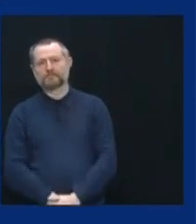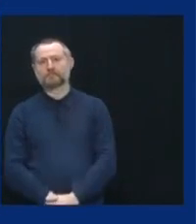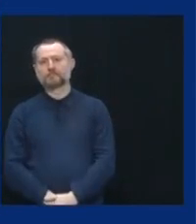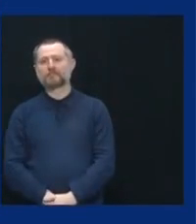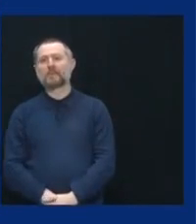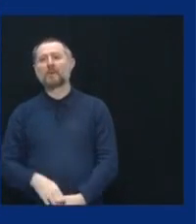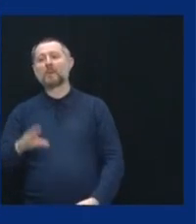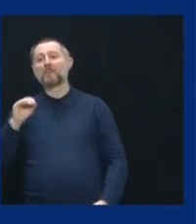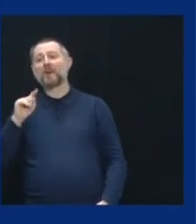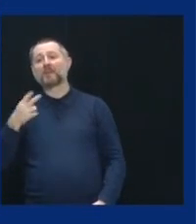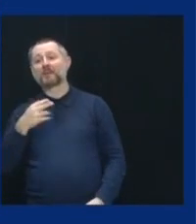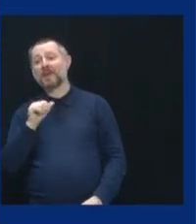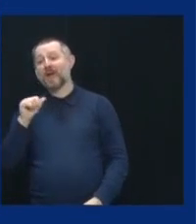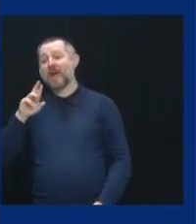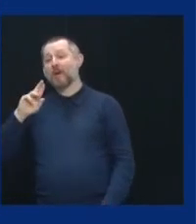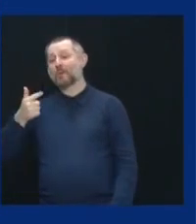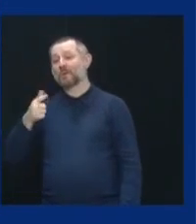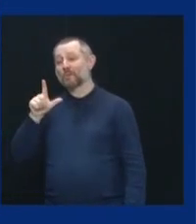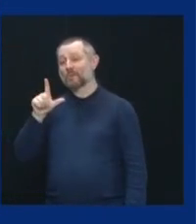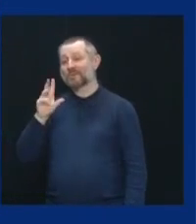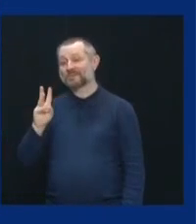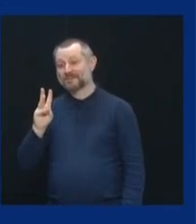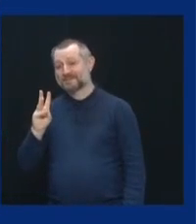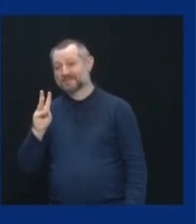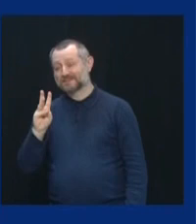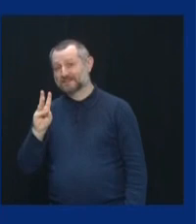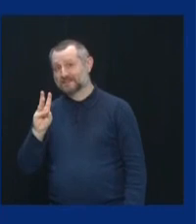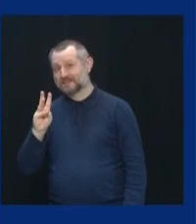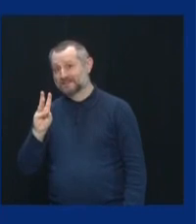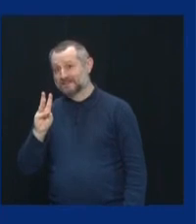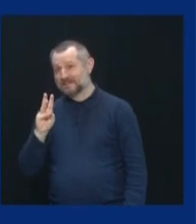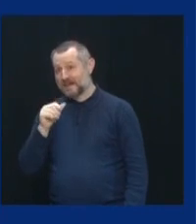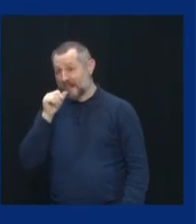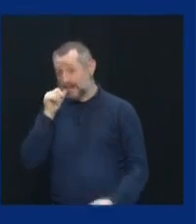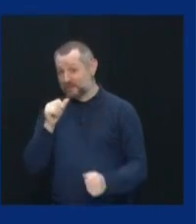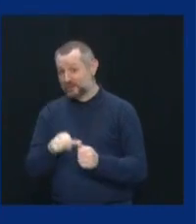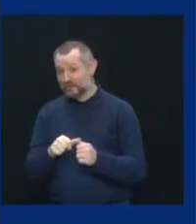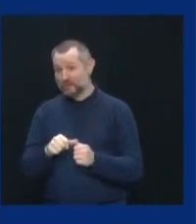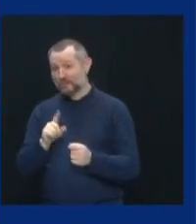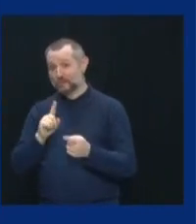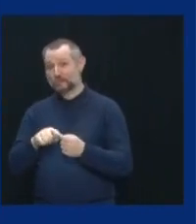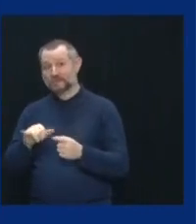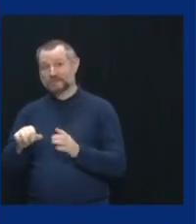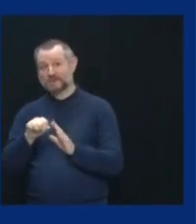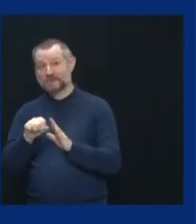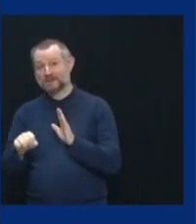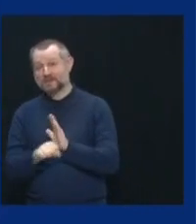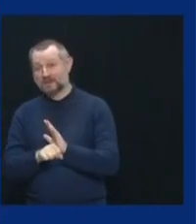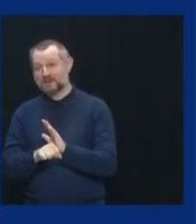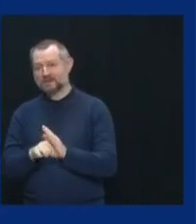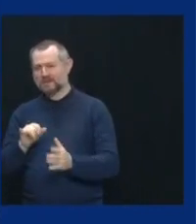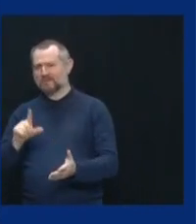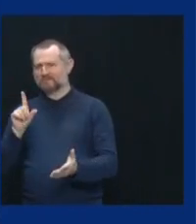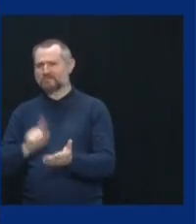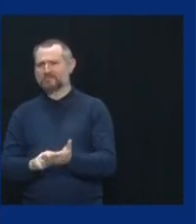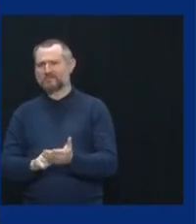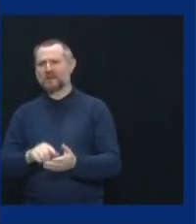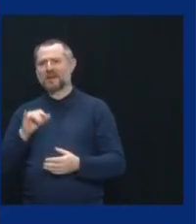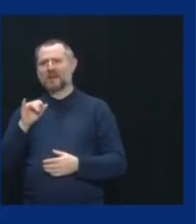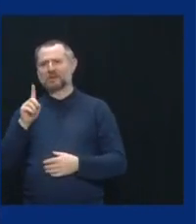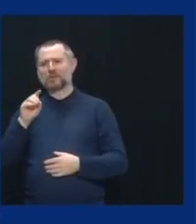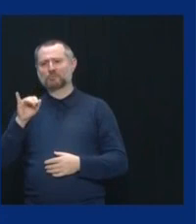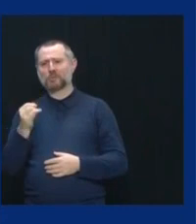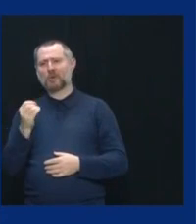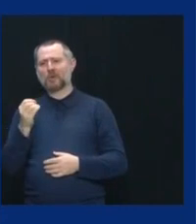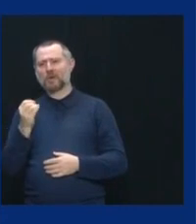August 26th response, or August 26th letter to the state was actually publicized by the DOJ with a press